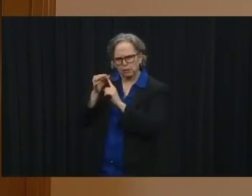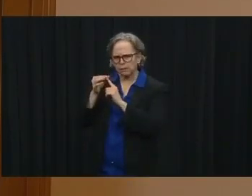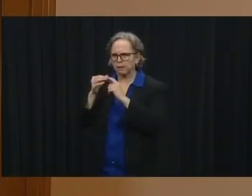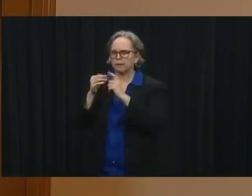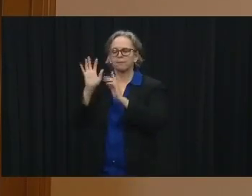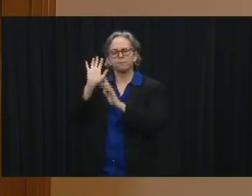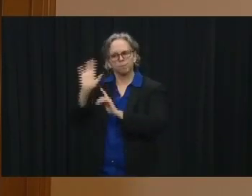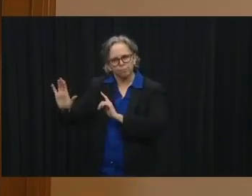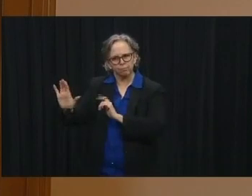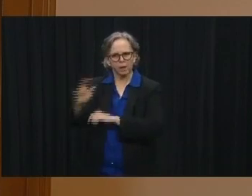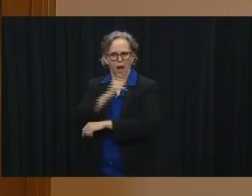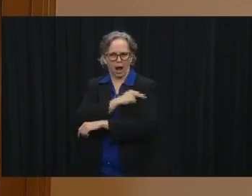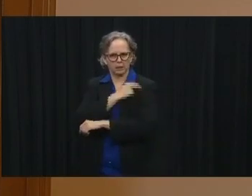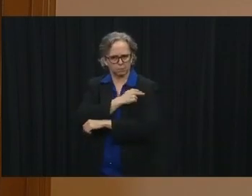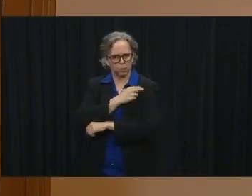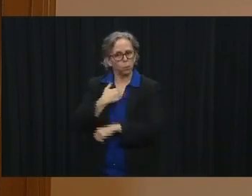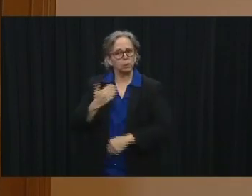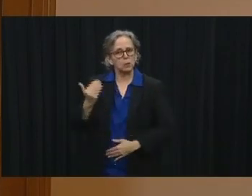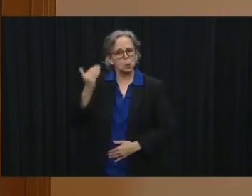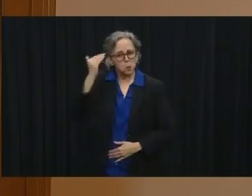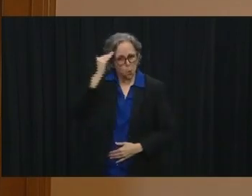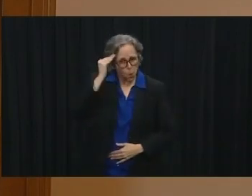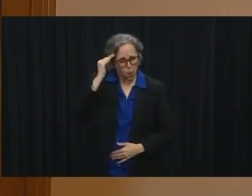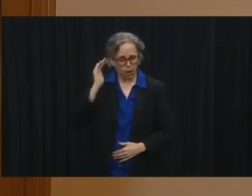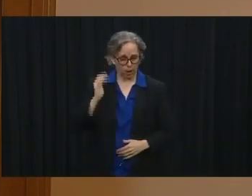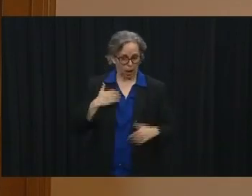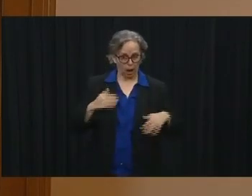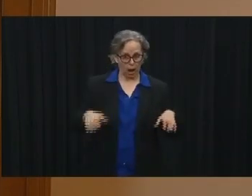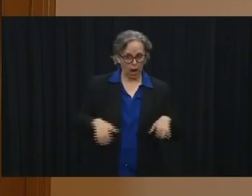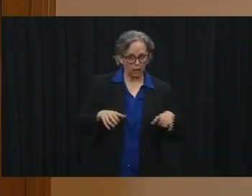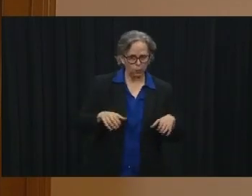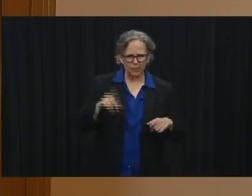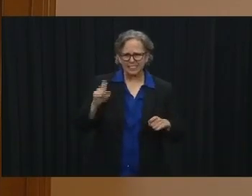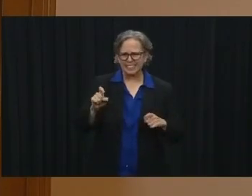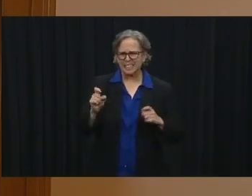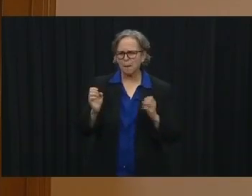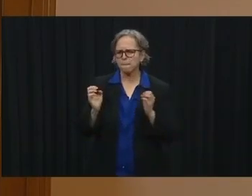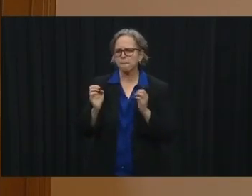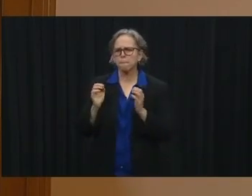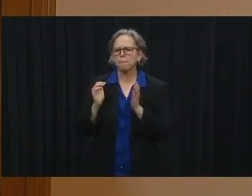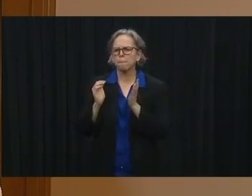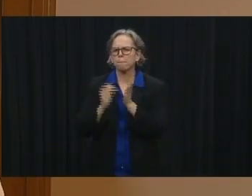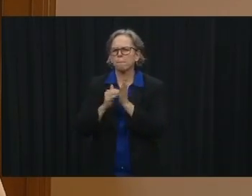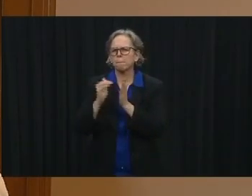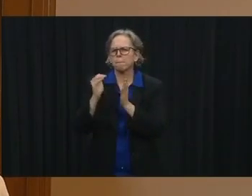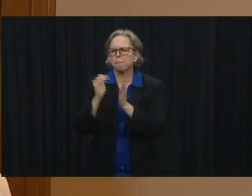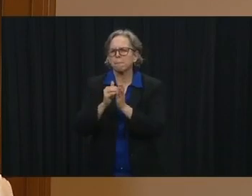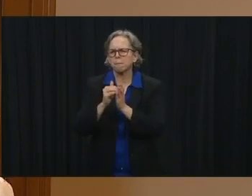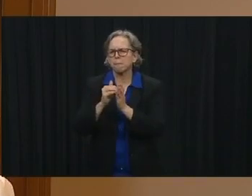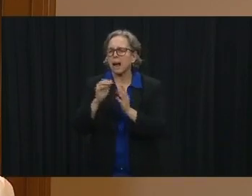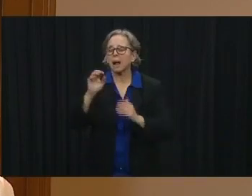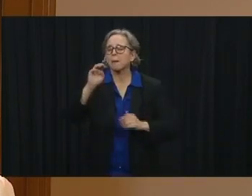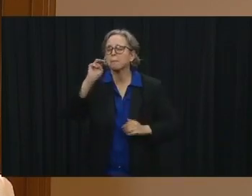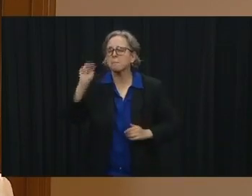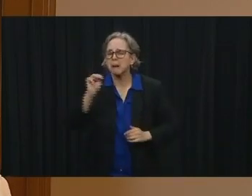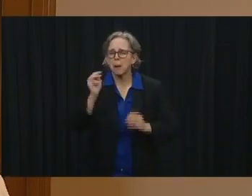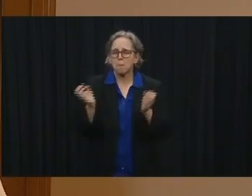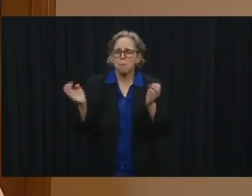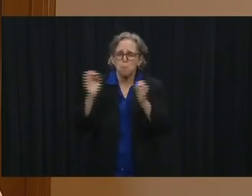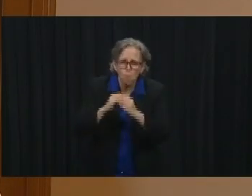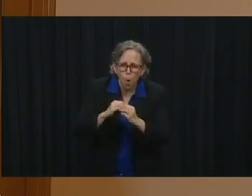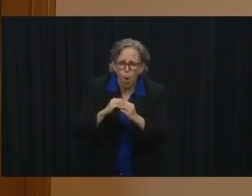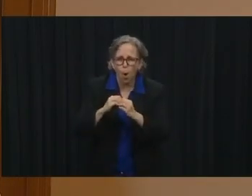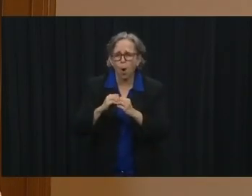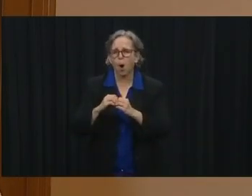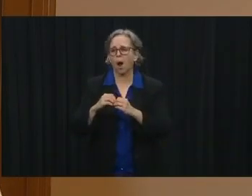the efforts we're making, we're going to need millions more. But we would have needed 65 times as many as our